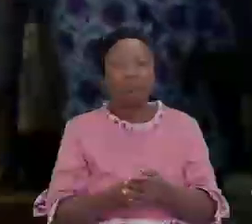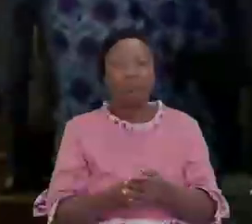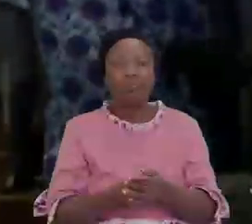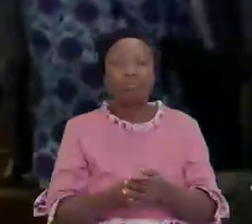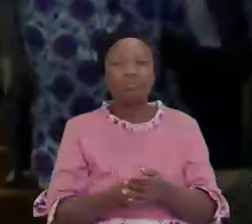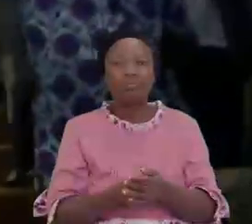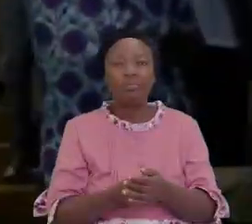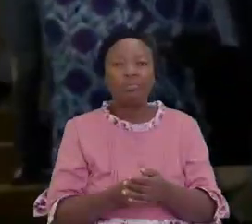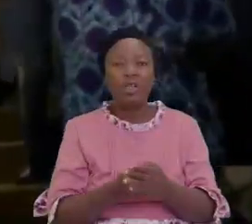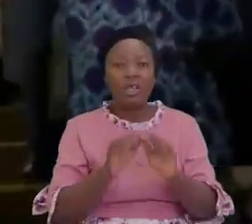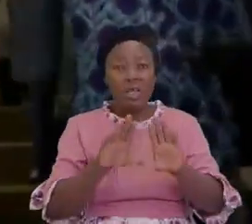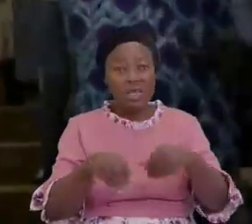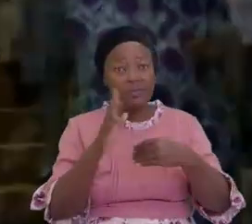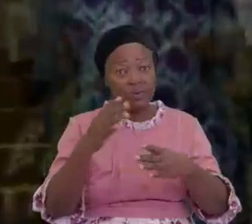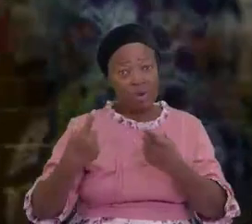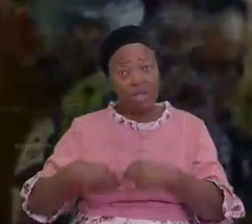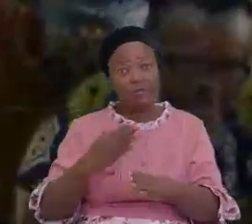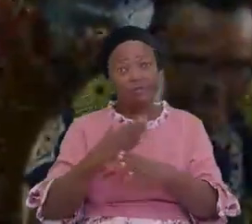Give your heart fully to him.